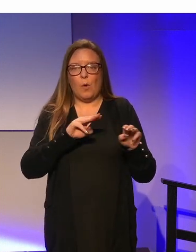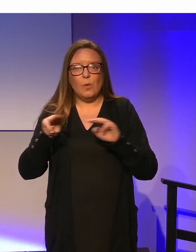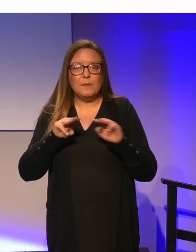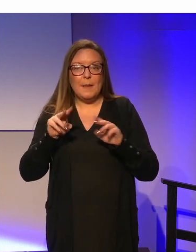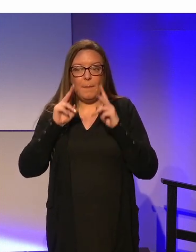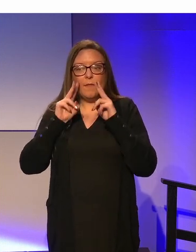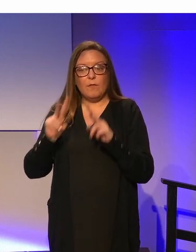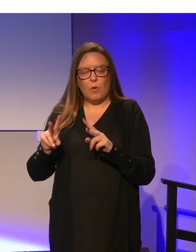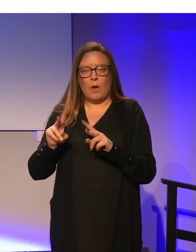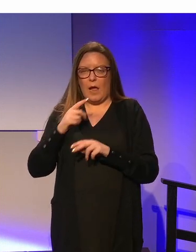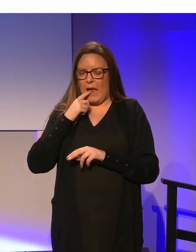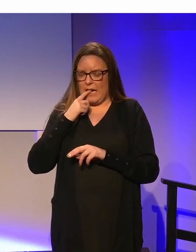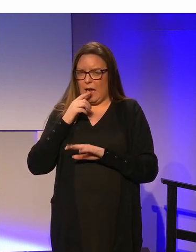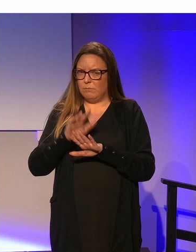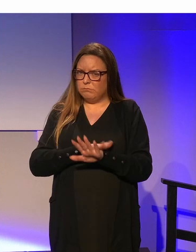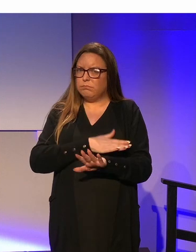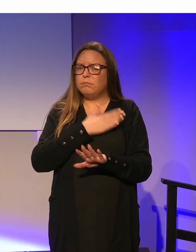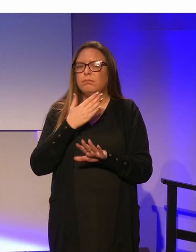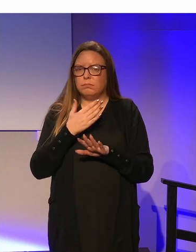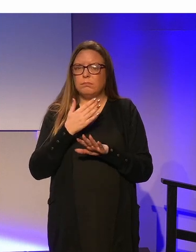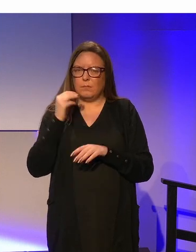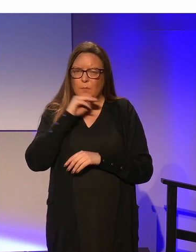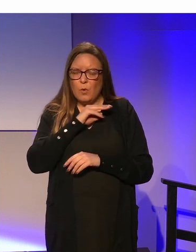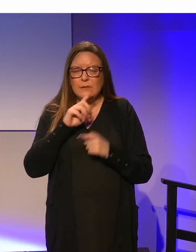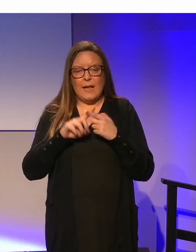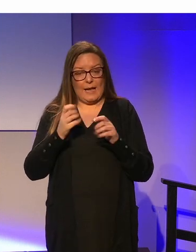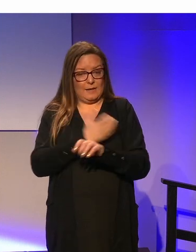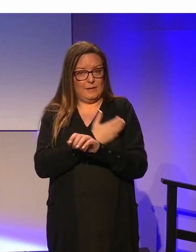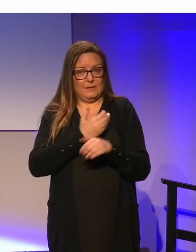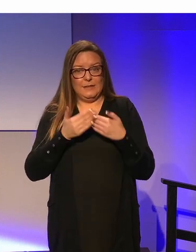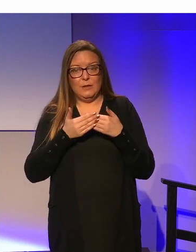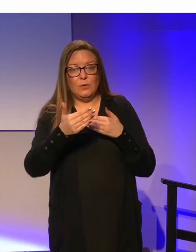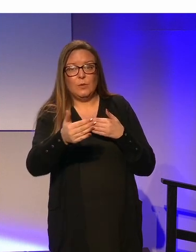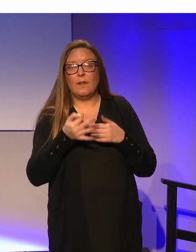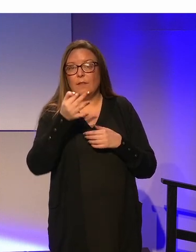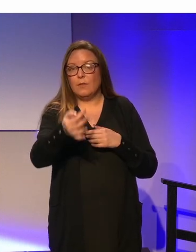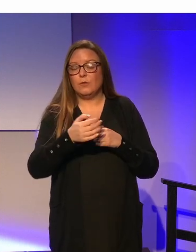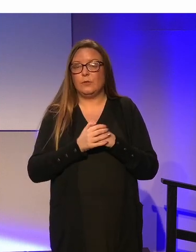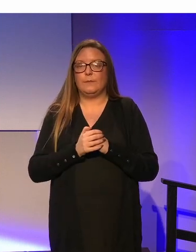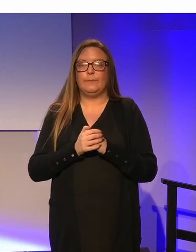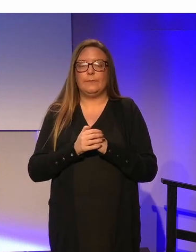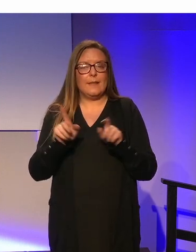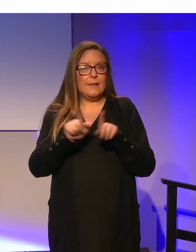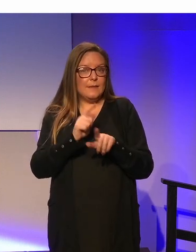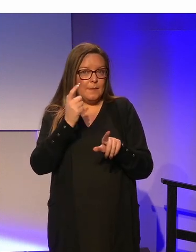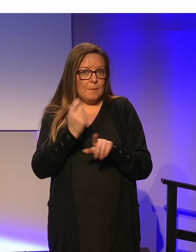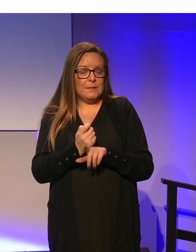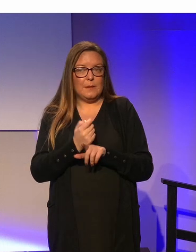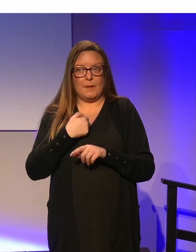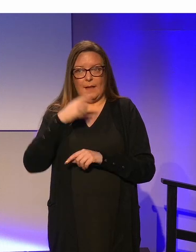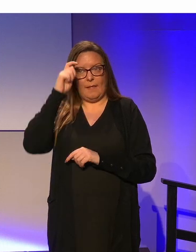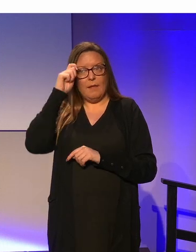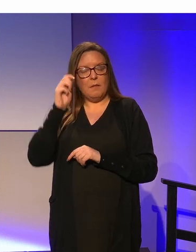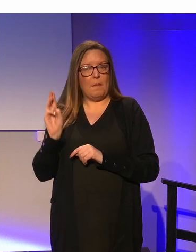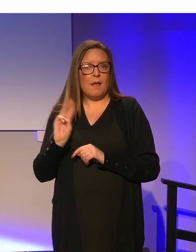has long been an essential element of provision, and they will continue to be into the future. And at the same time, I do think it's